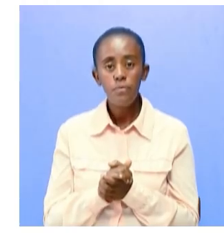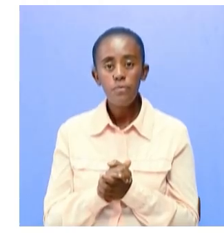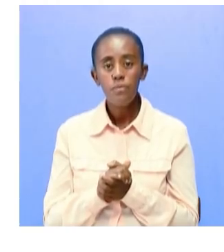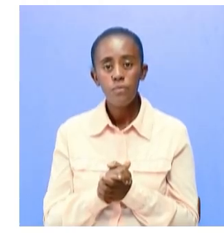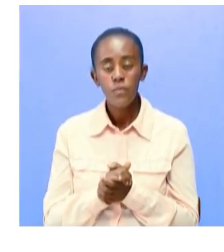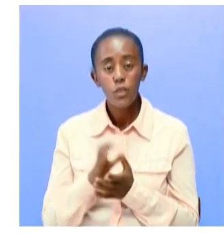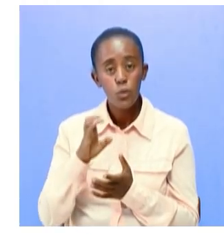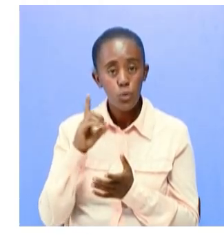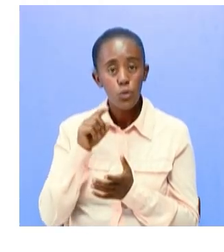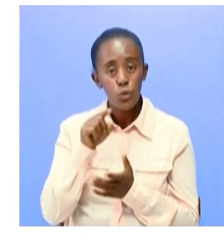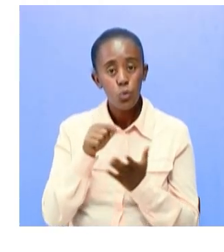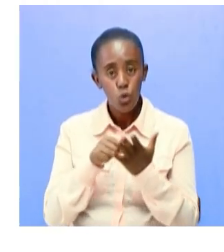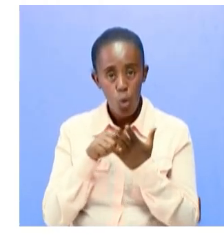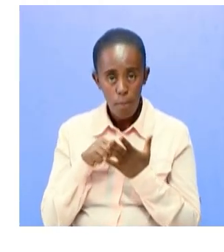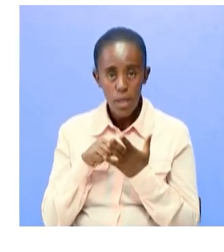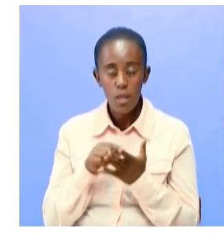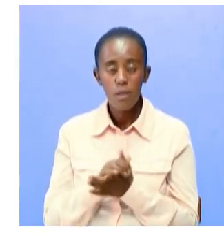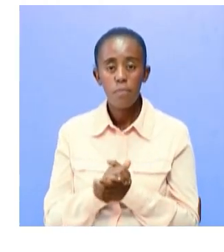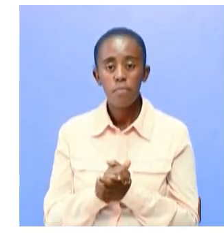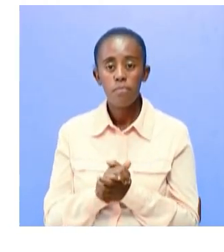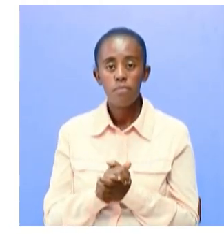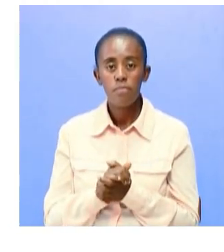Could you show me